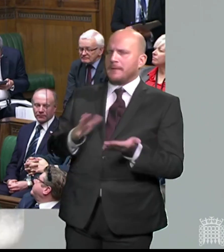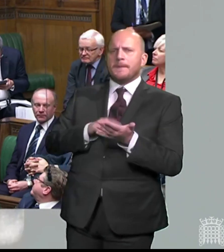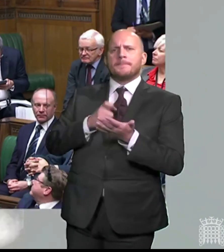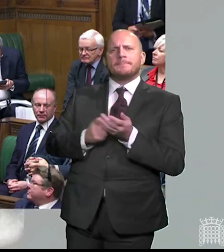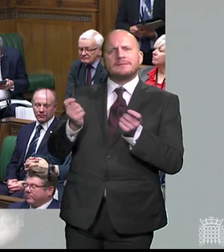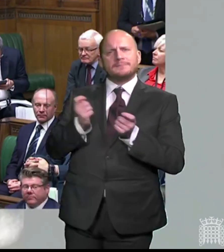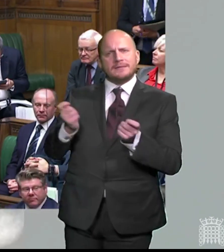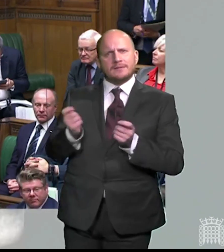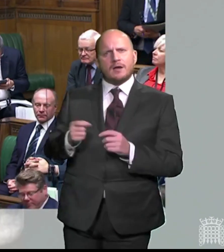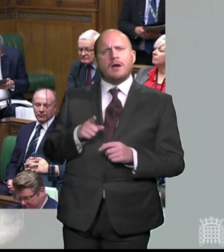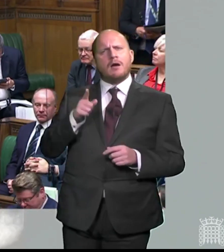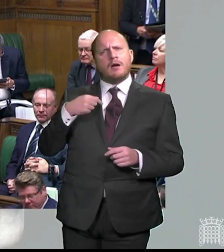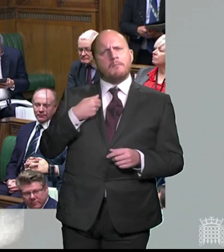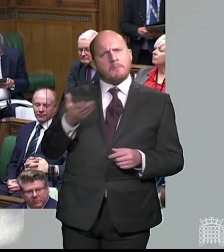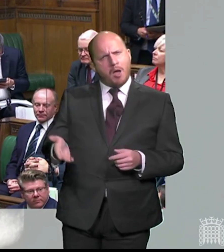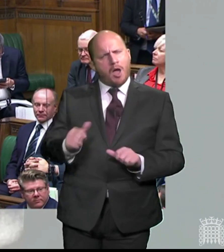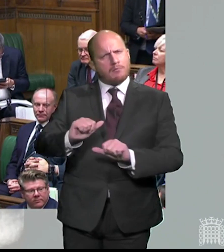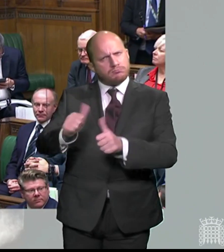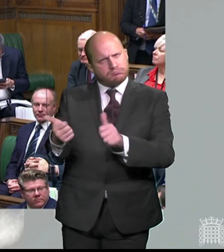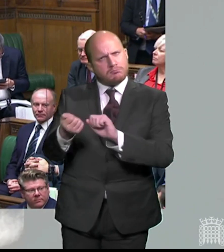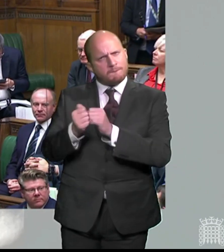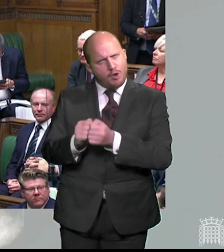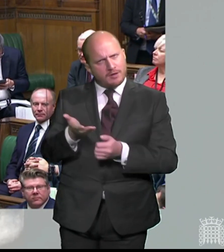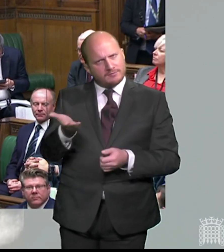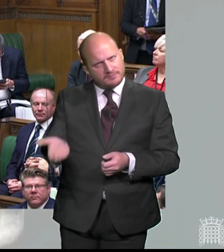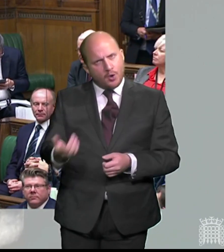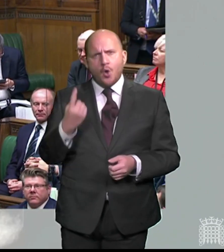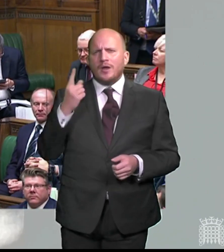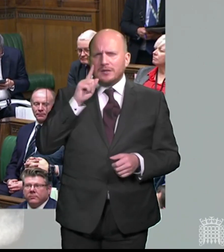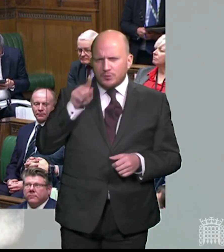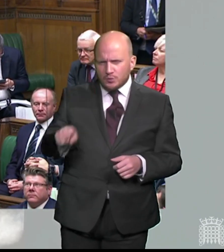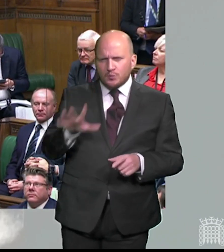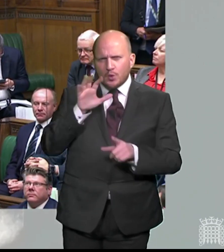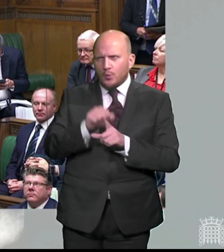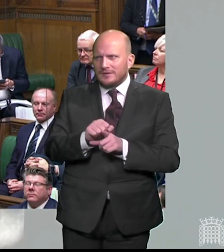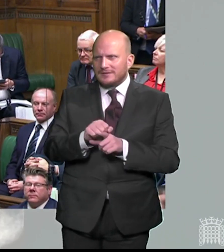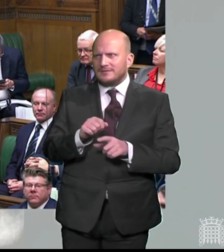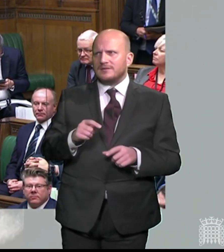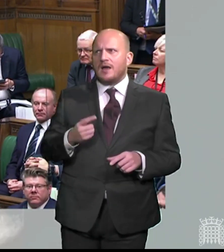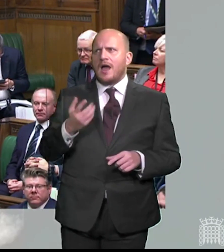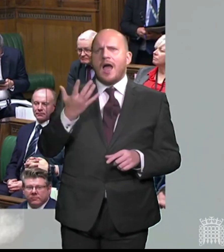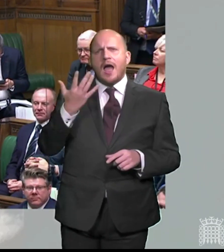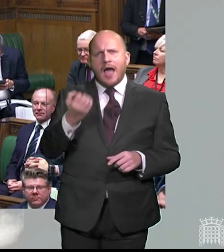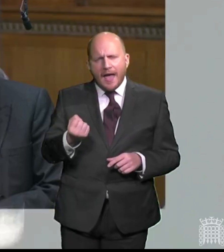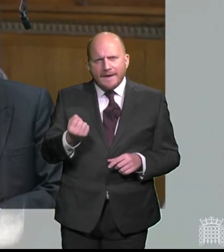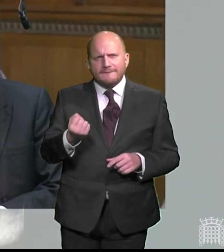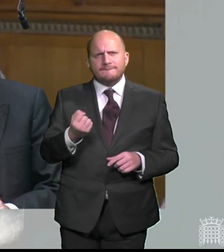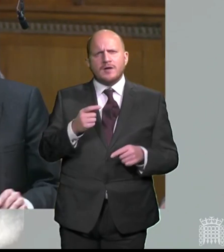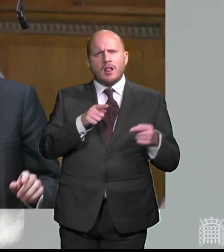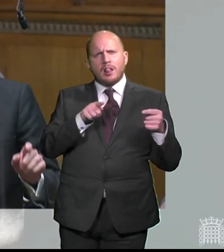about the complaints. I received notification this morning. I immediately asked the Prime Minister to set up an